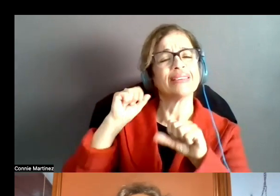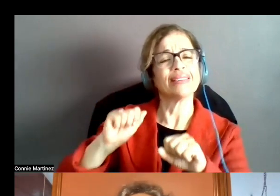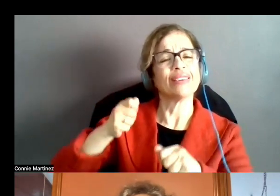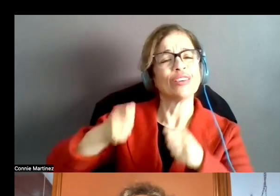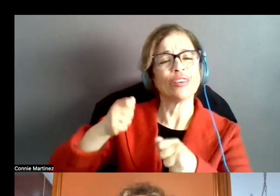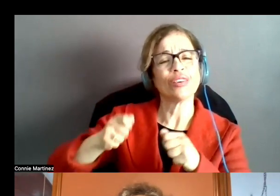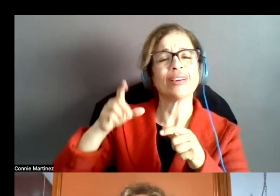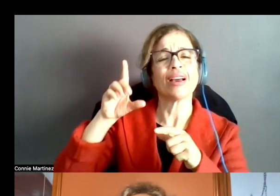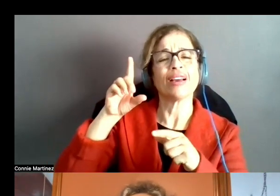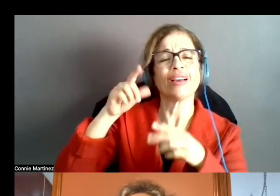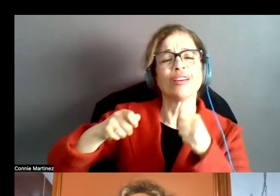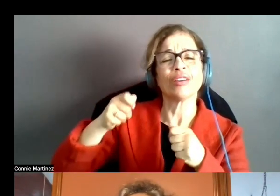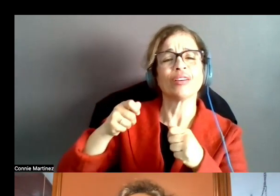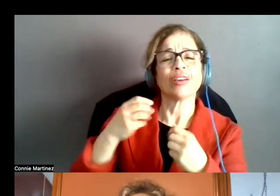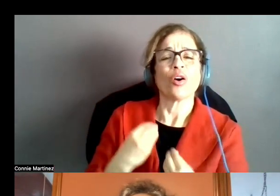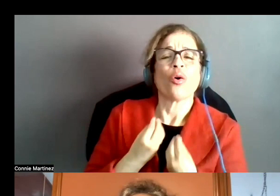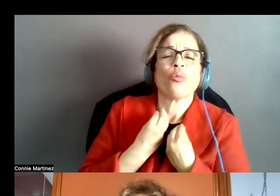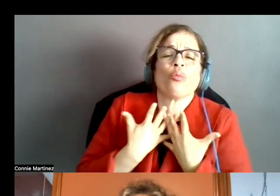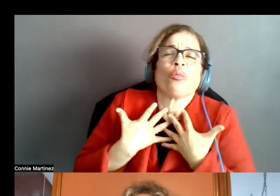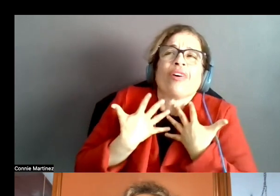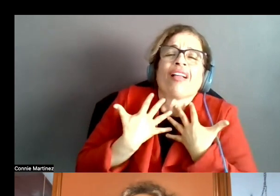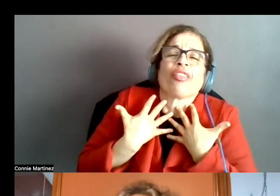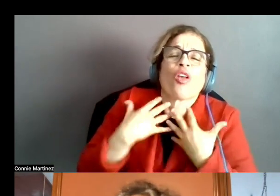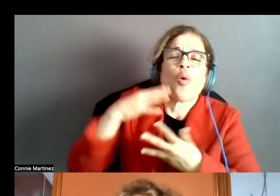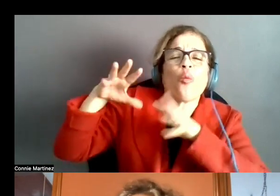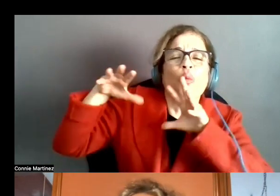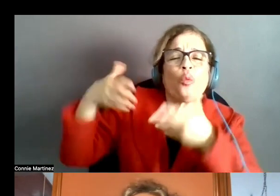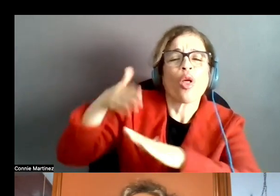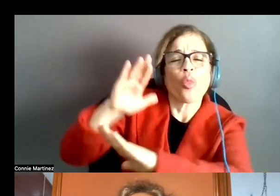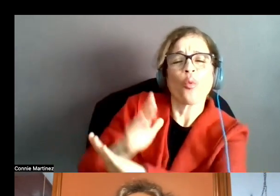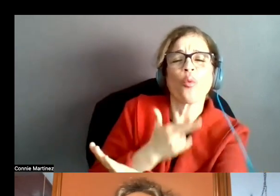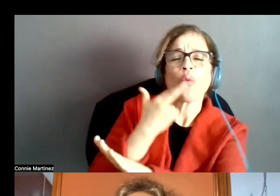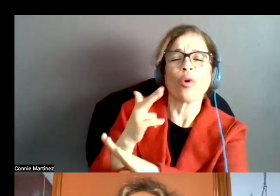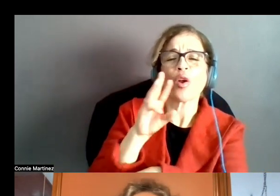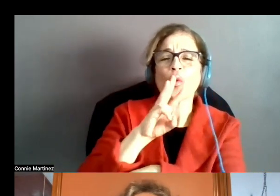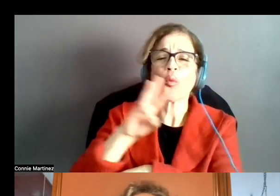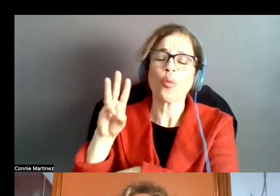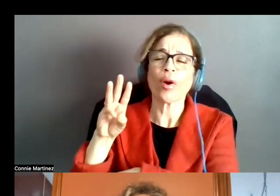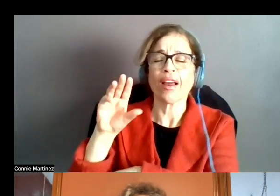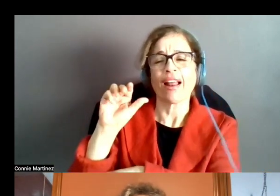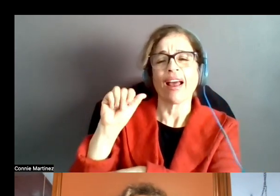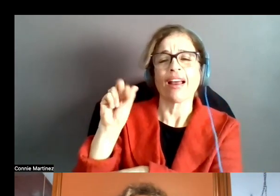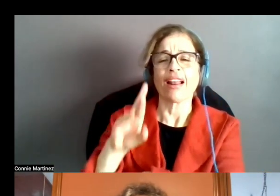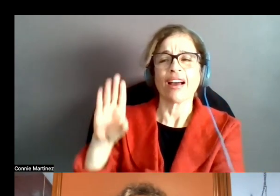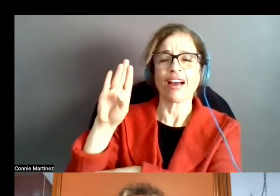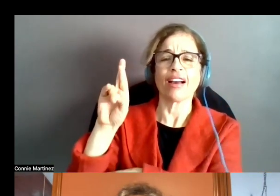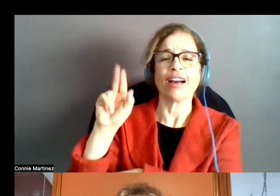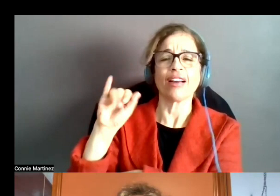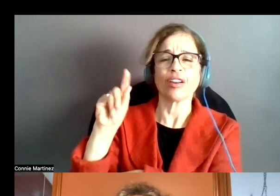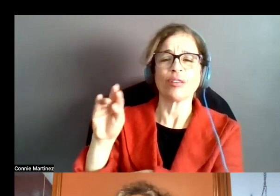the ensemble melts world rhythms like West African cuckoo, Brazilian